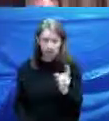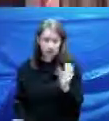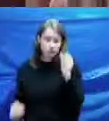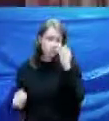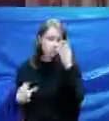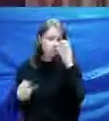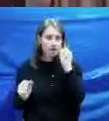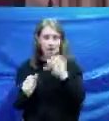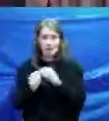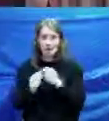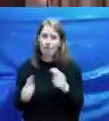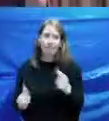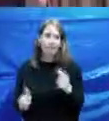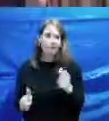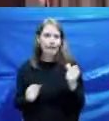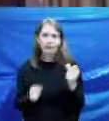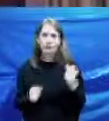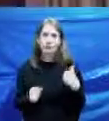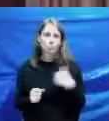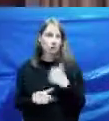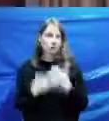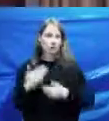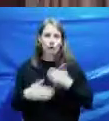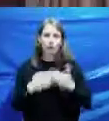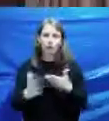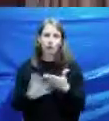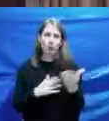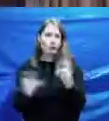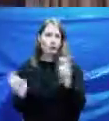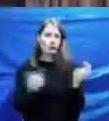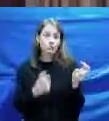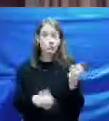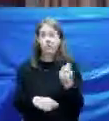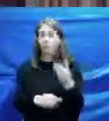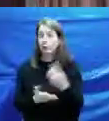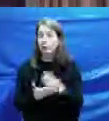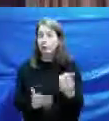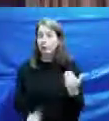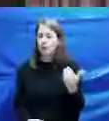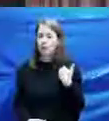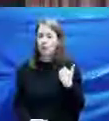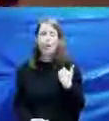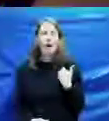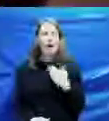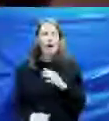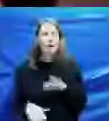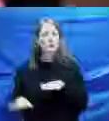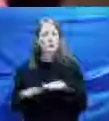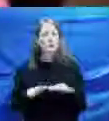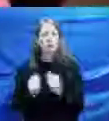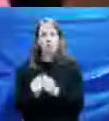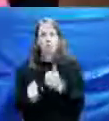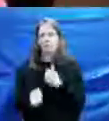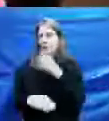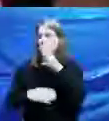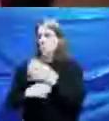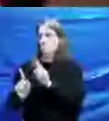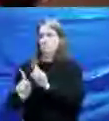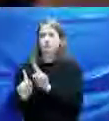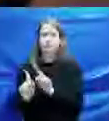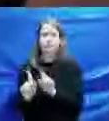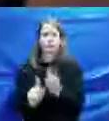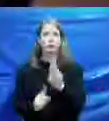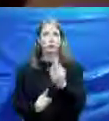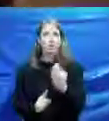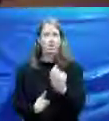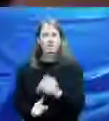these topics. A few weeks ago, I walked my daughter to the bus stop, and she said, Mom, is it Monday today? I said, yeah. She goes, oh,